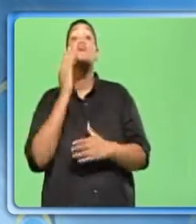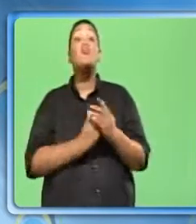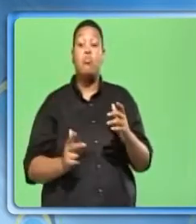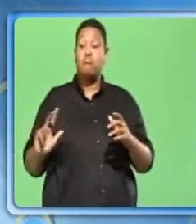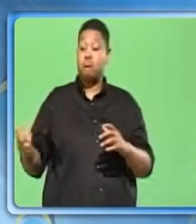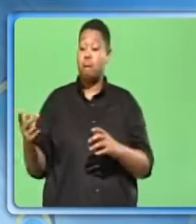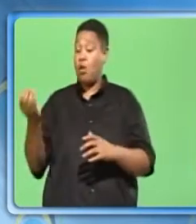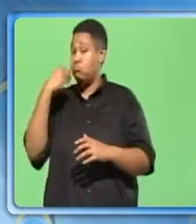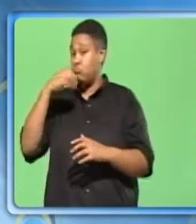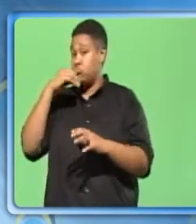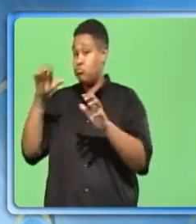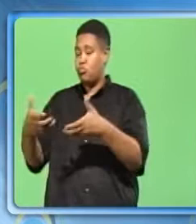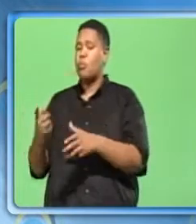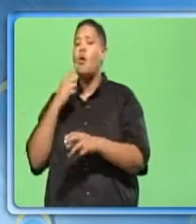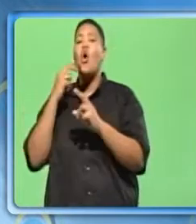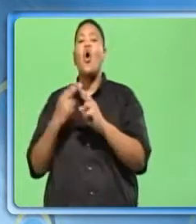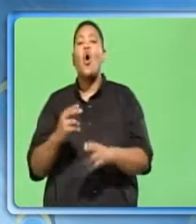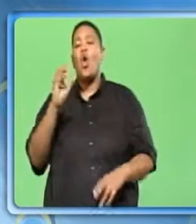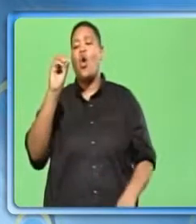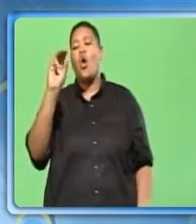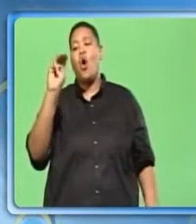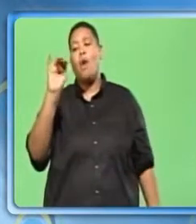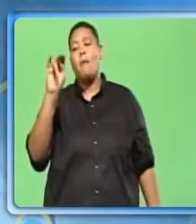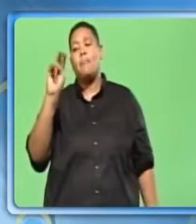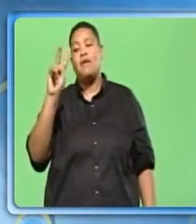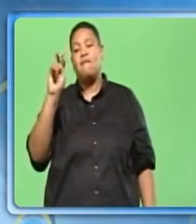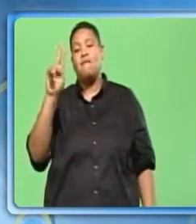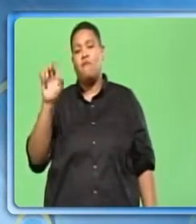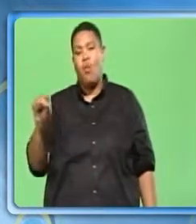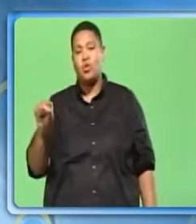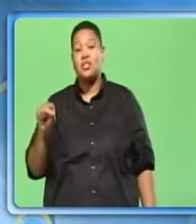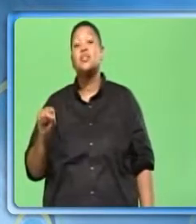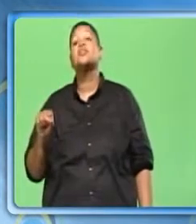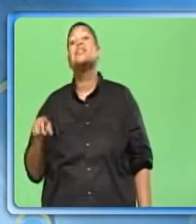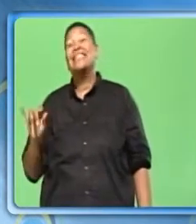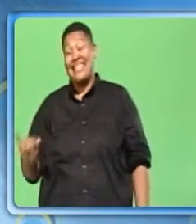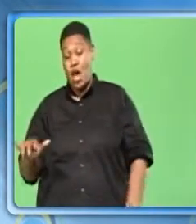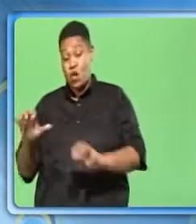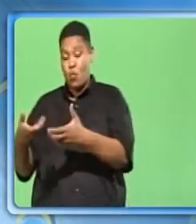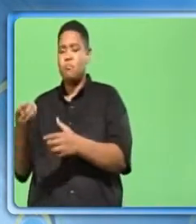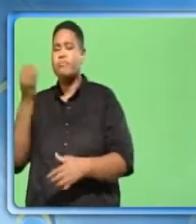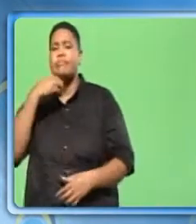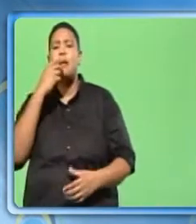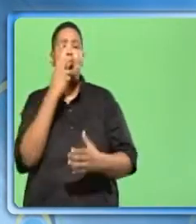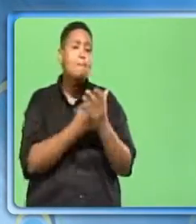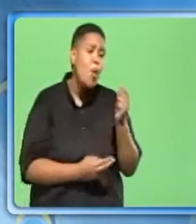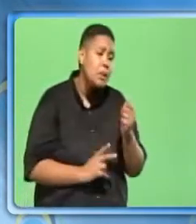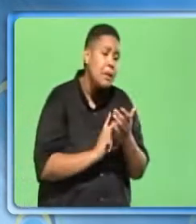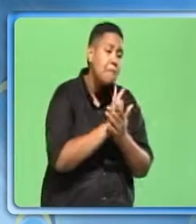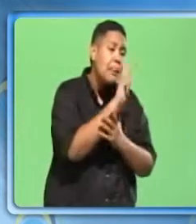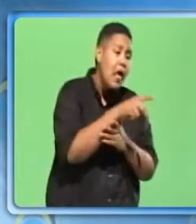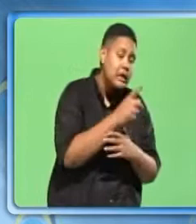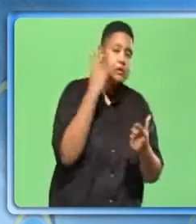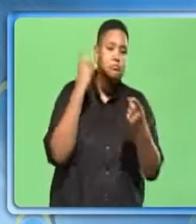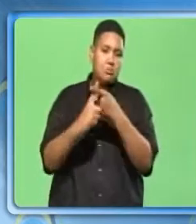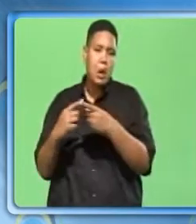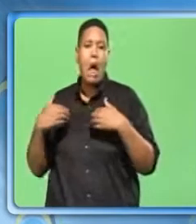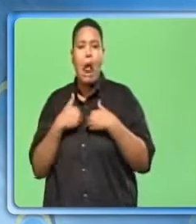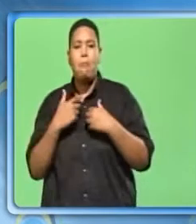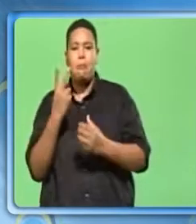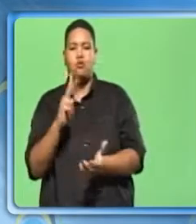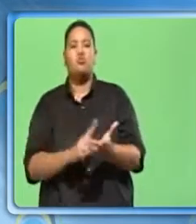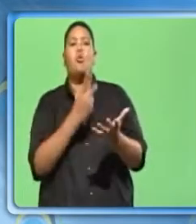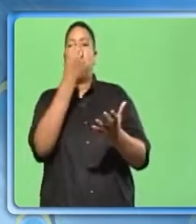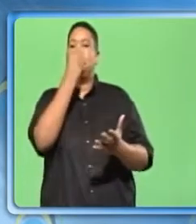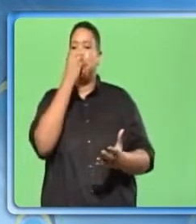tertiary consumers are omnivores. An omnivore is an organism that eats both plants and animals.